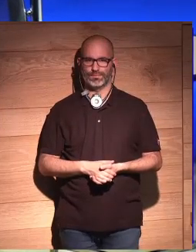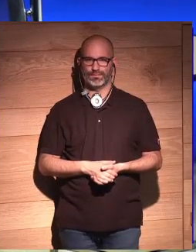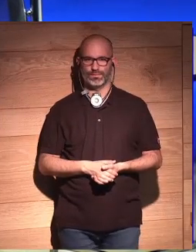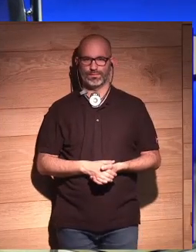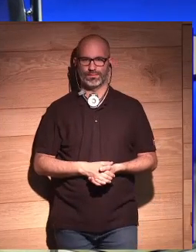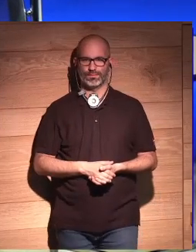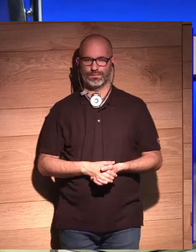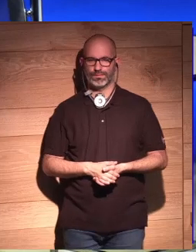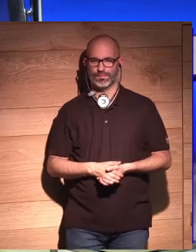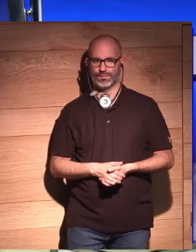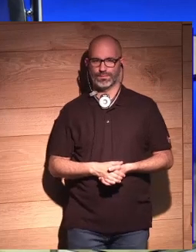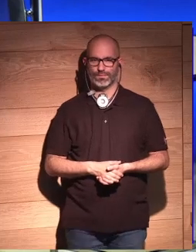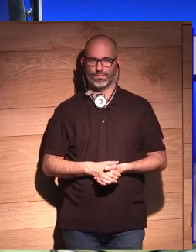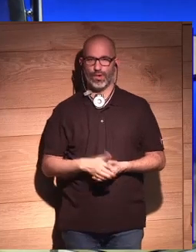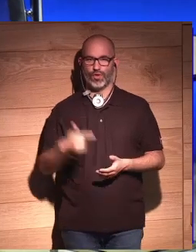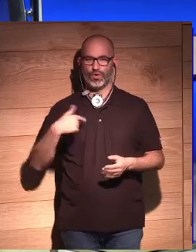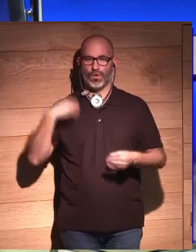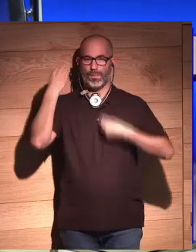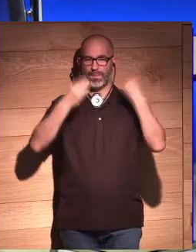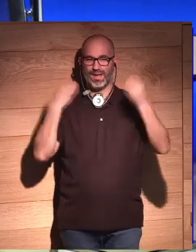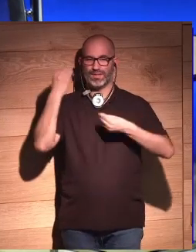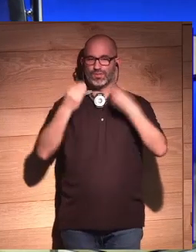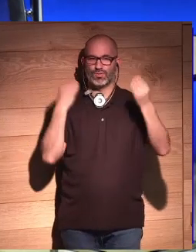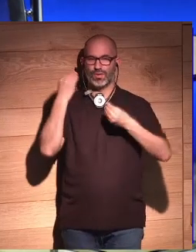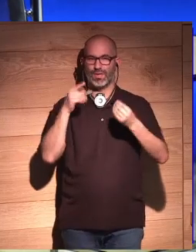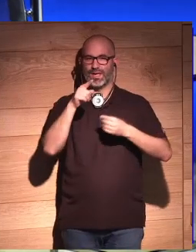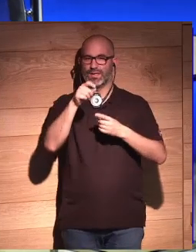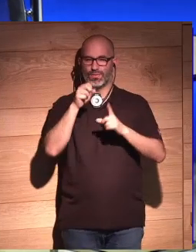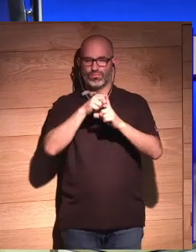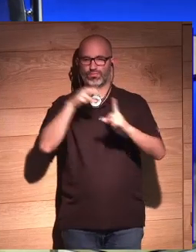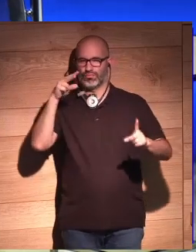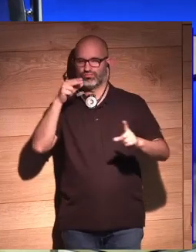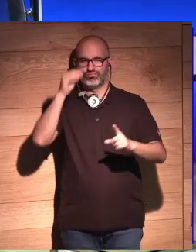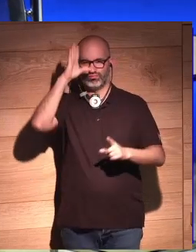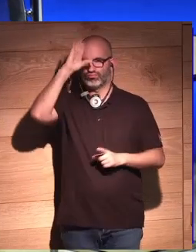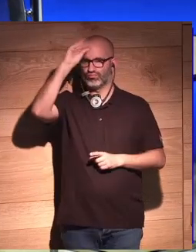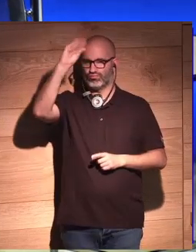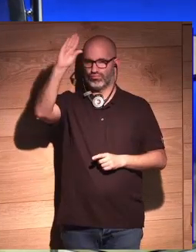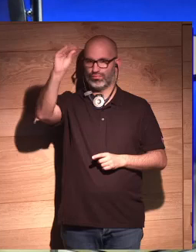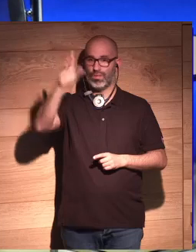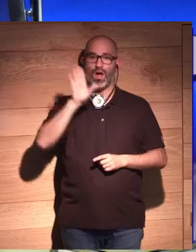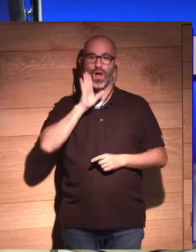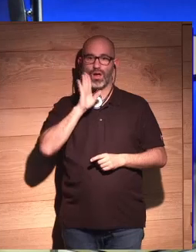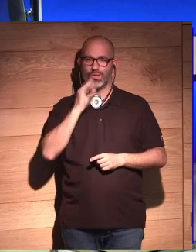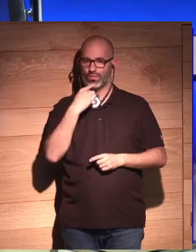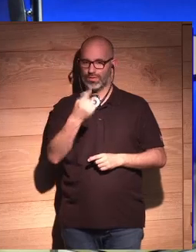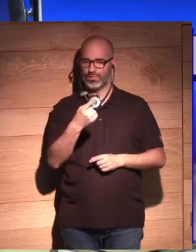on this? It's a very smart observation that you just made. I think